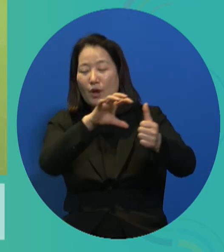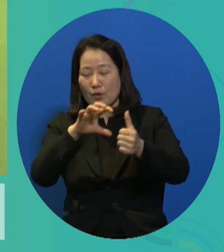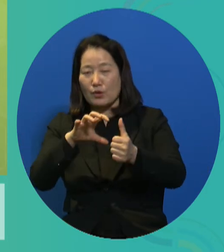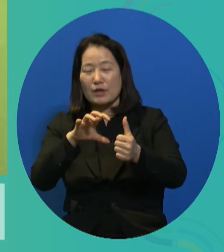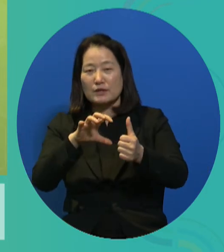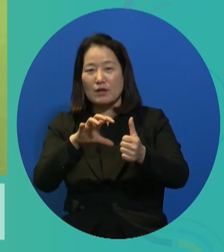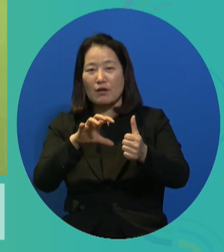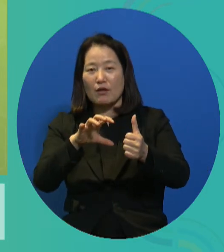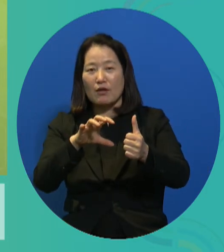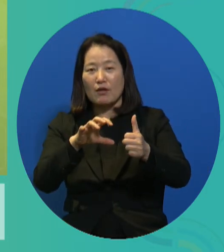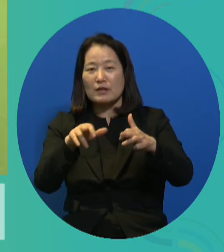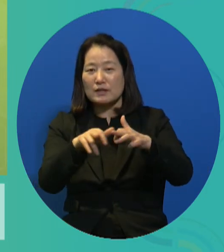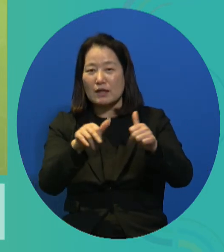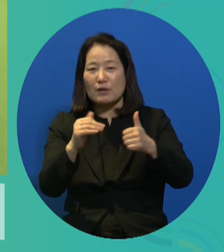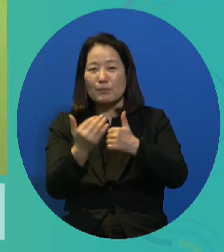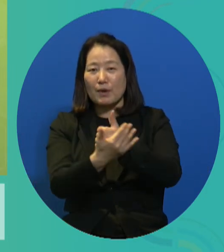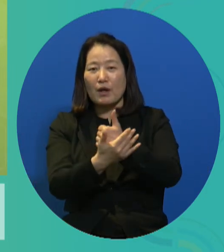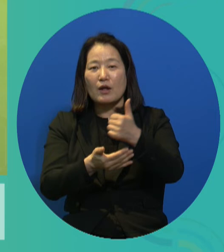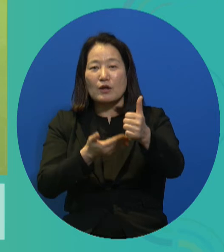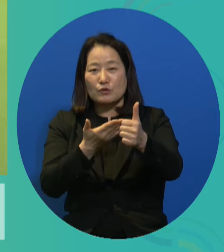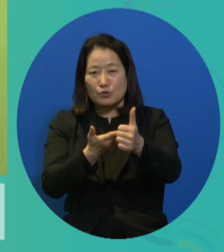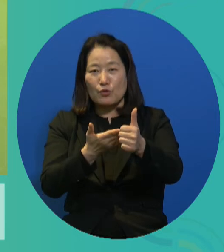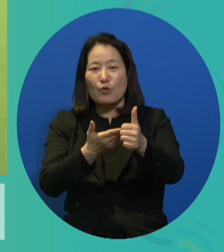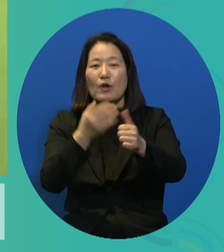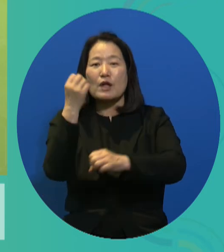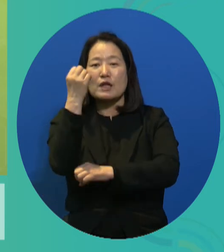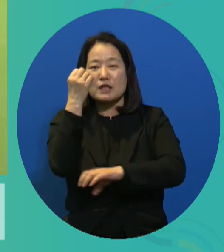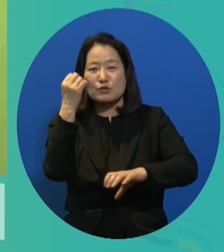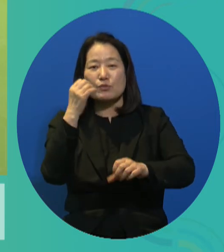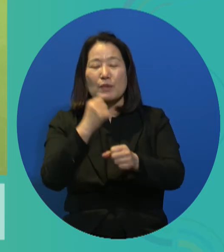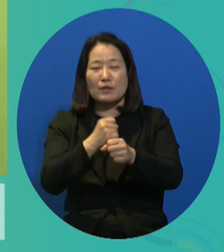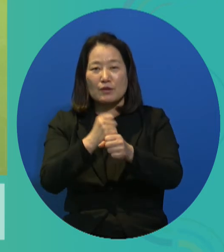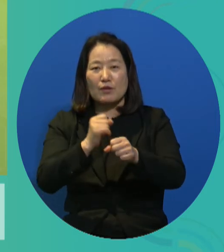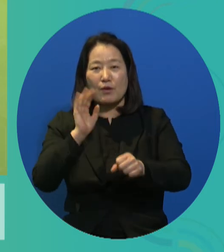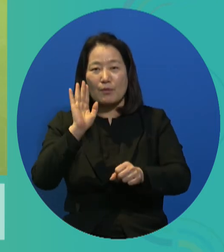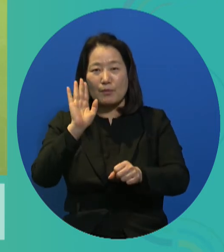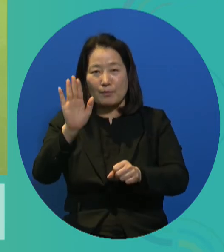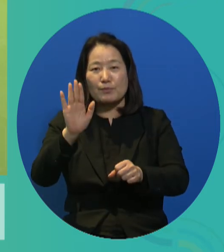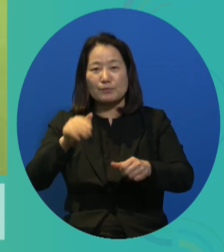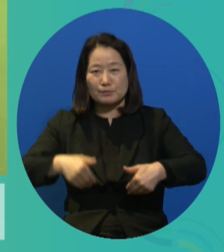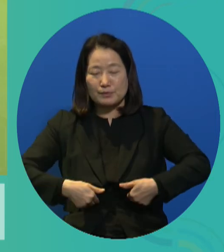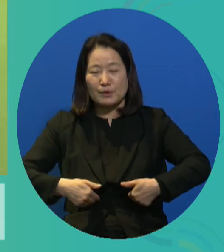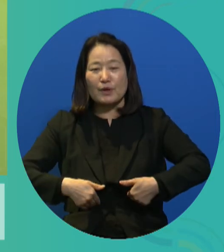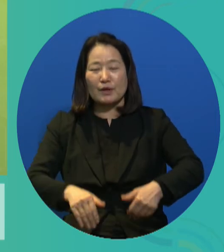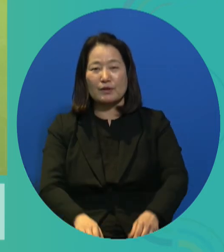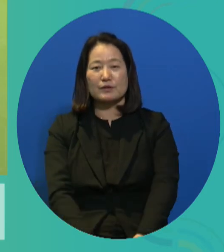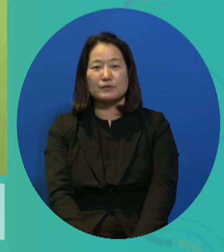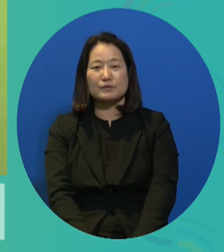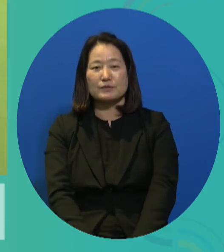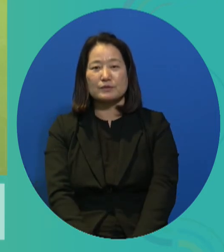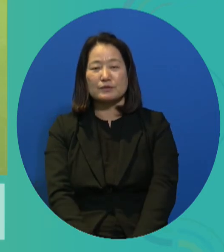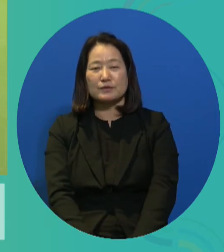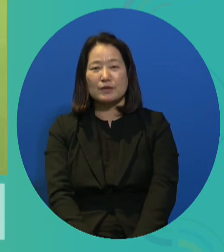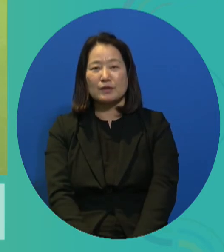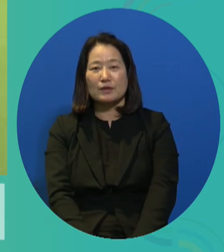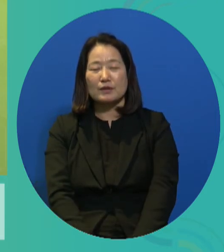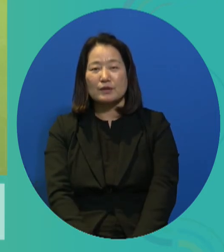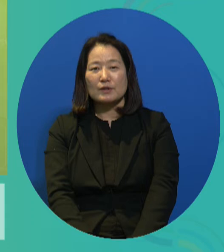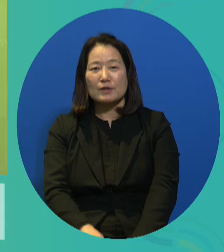to continue to ratify these international norms and international treaties and conventions.